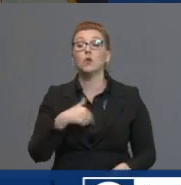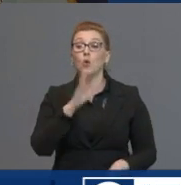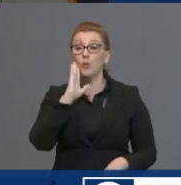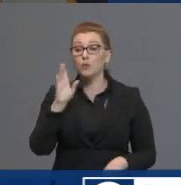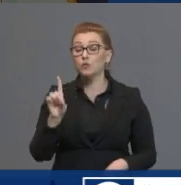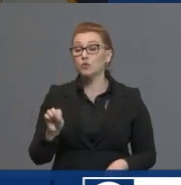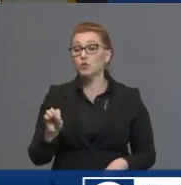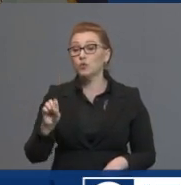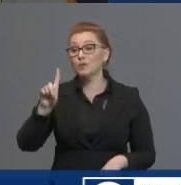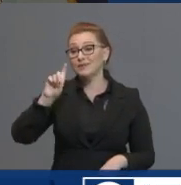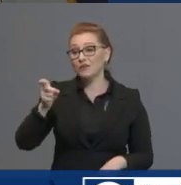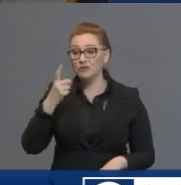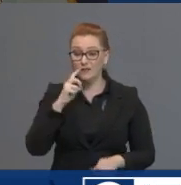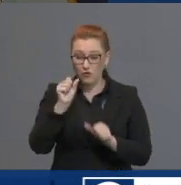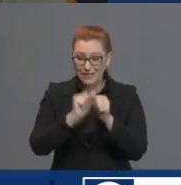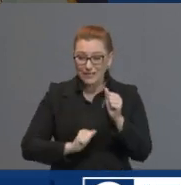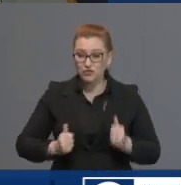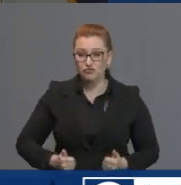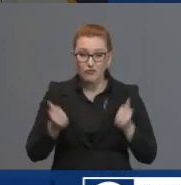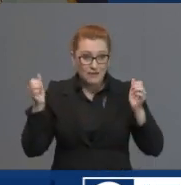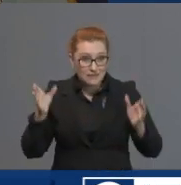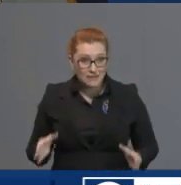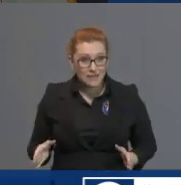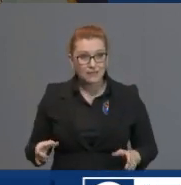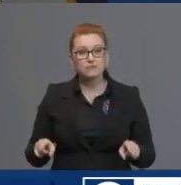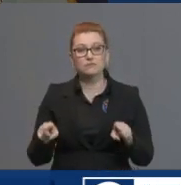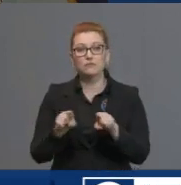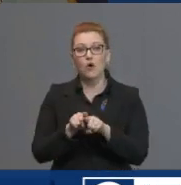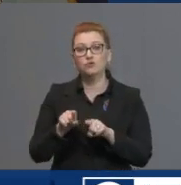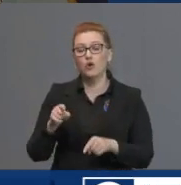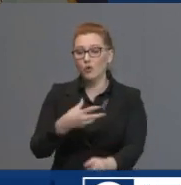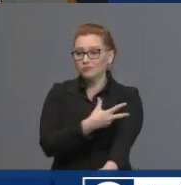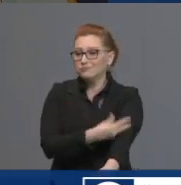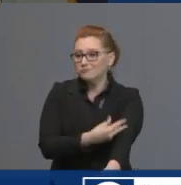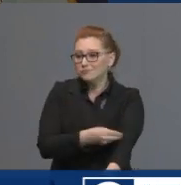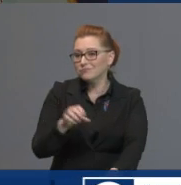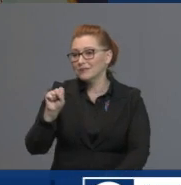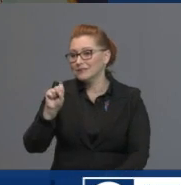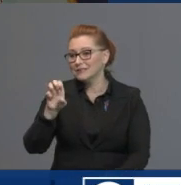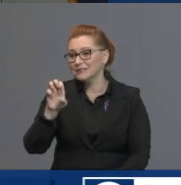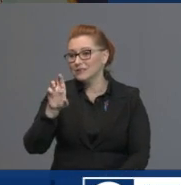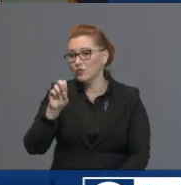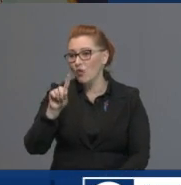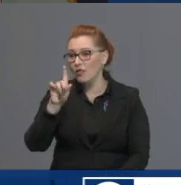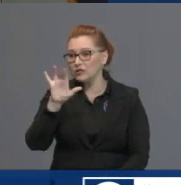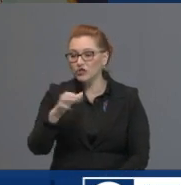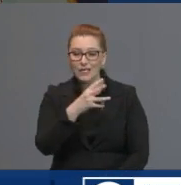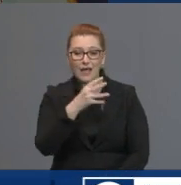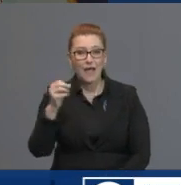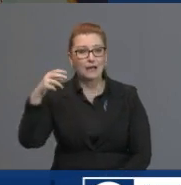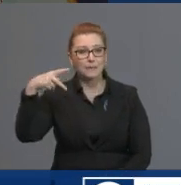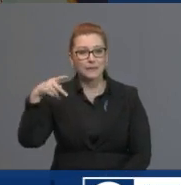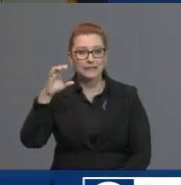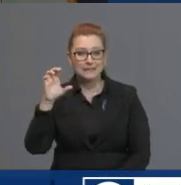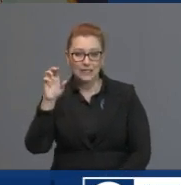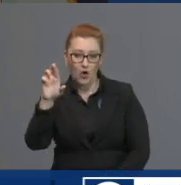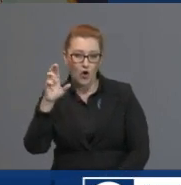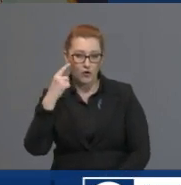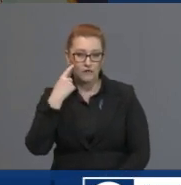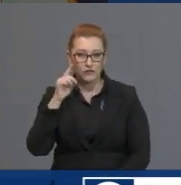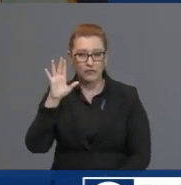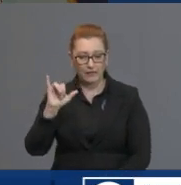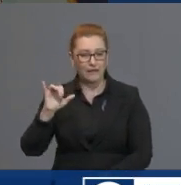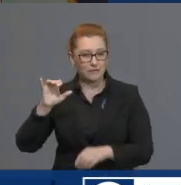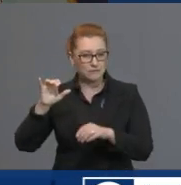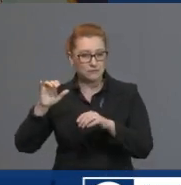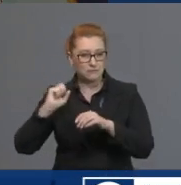or a diagnostic on every resident, and we will be doing serology and PCR on the staff. We know that maximum